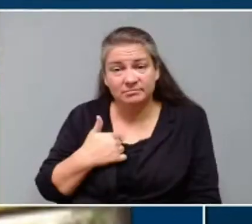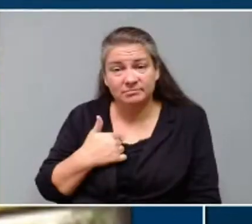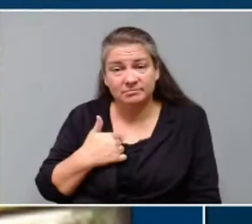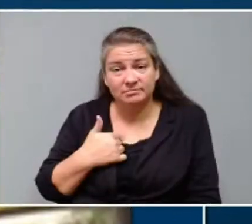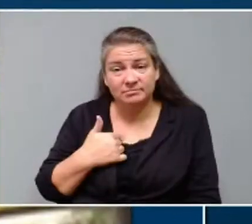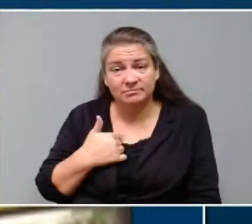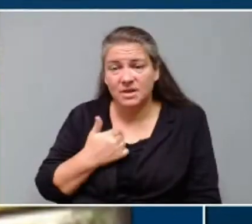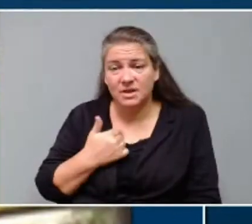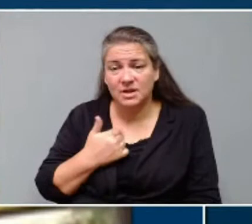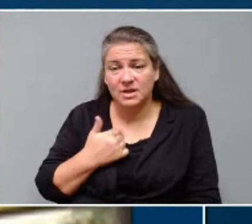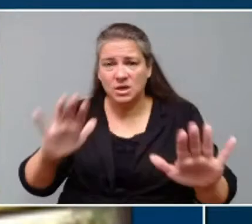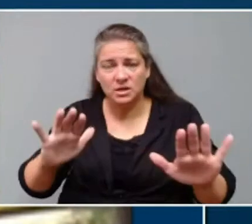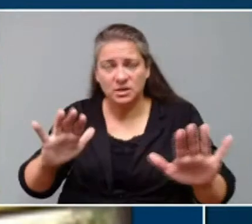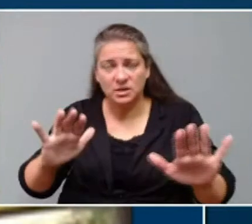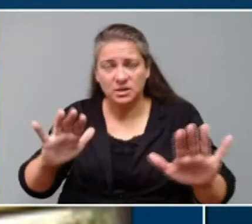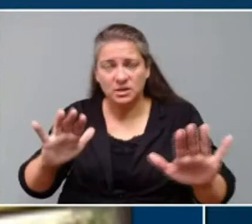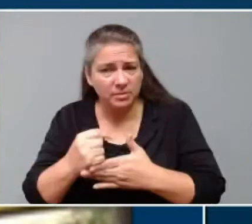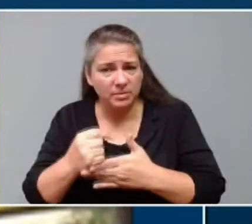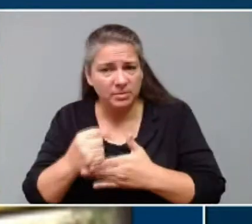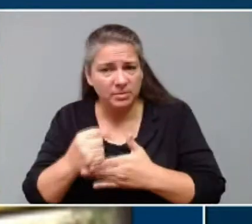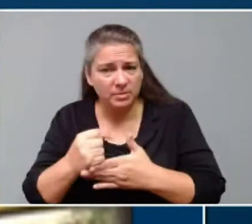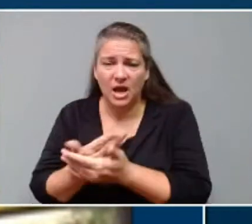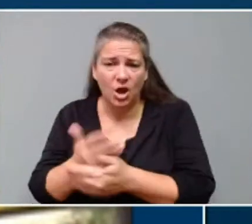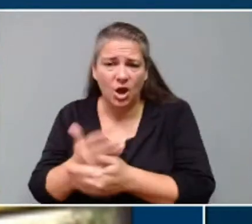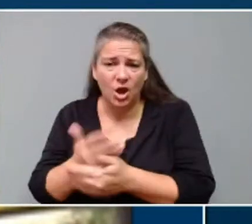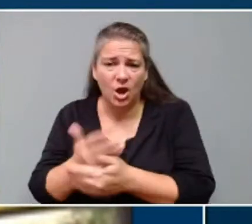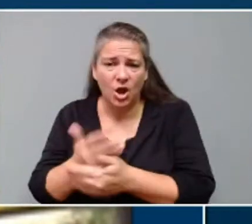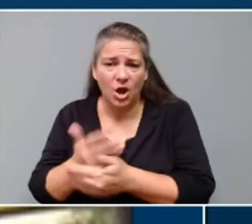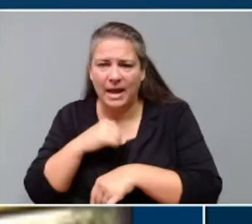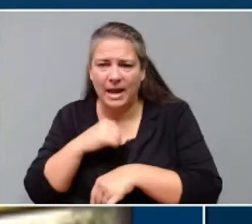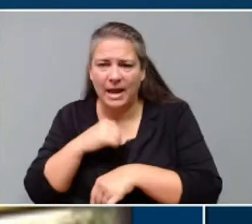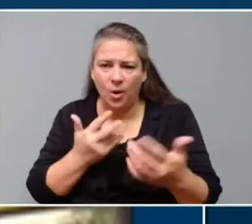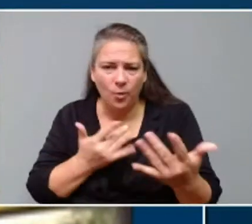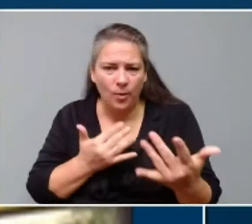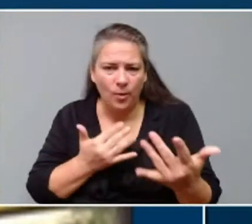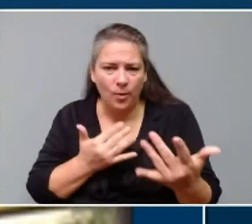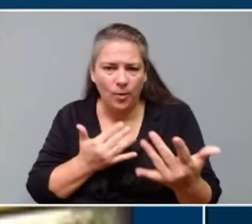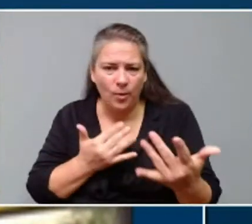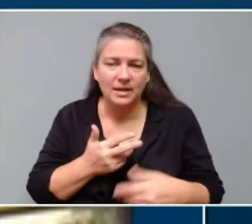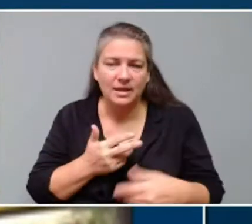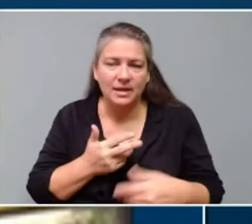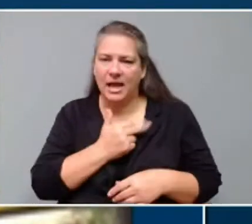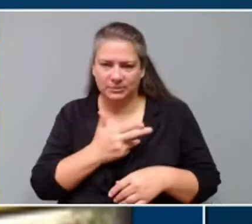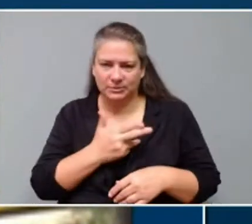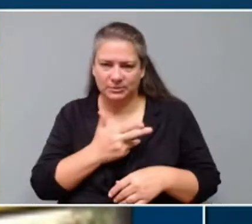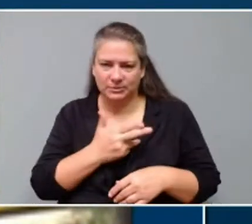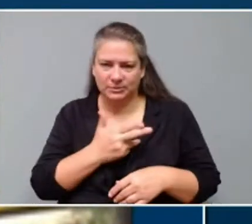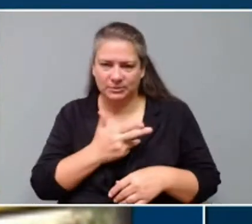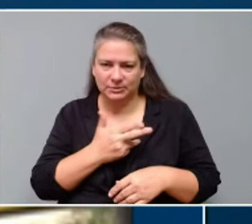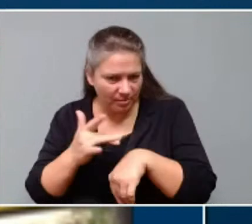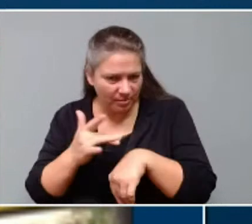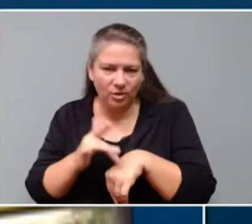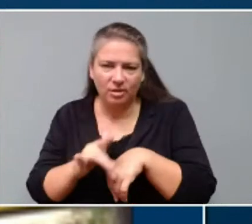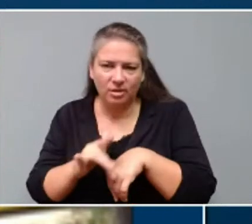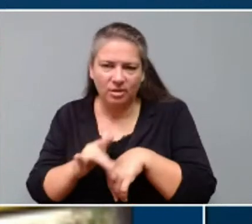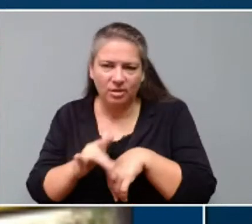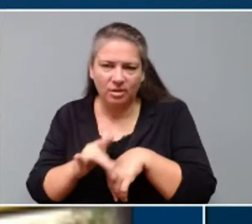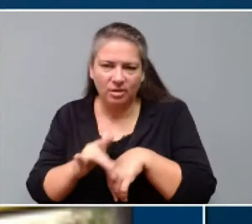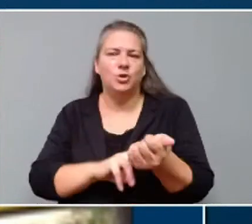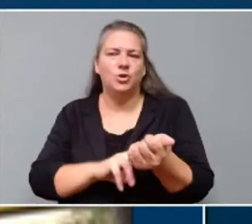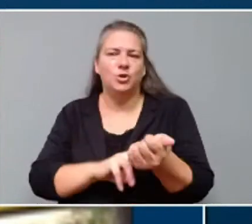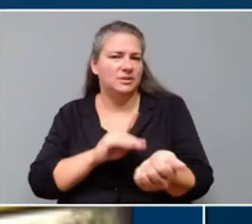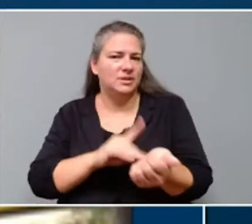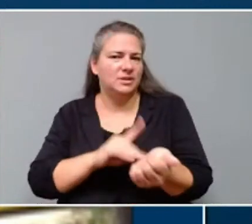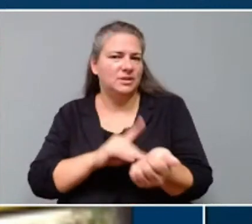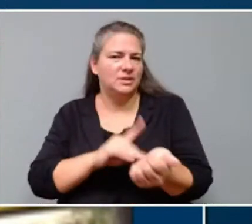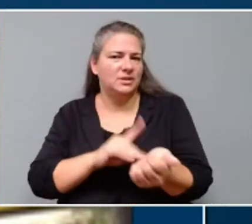there early. I didn't wait too long. There was space in the hospital, and the nurses and doctors were phenomenal at Ephraim